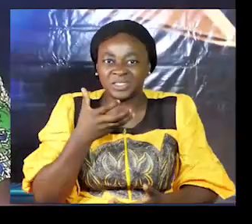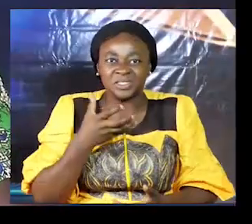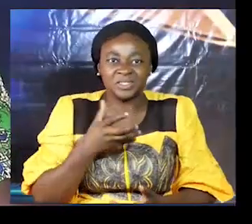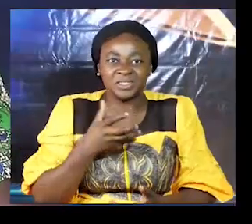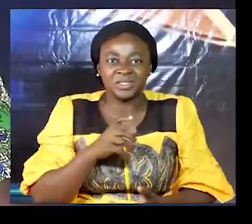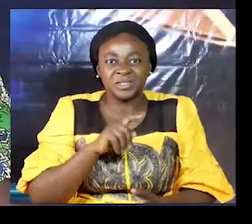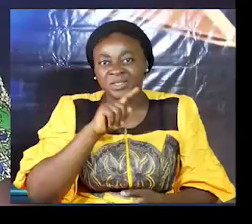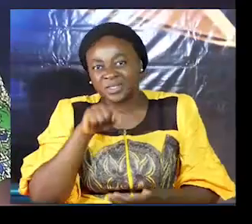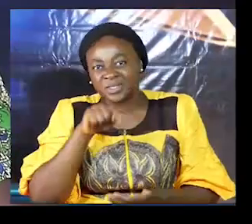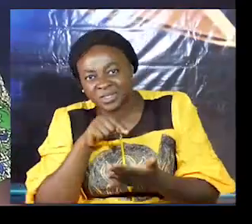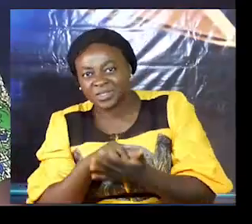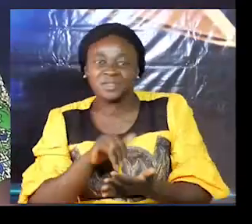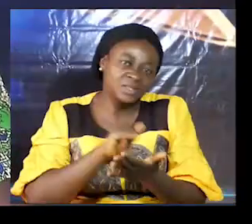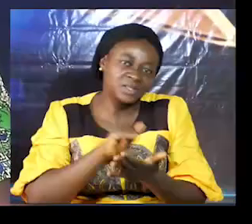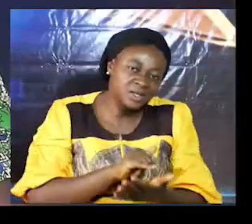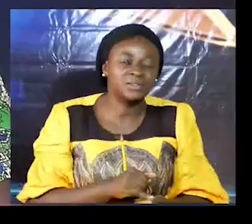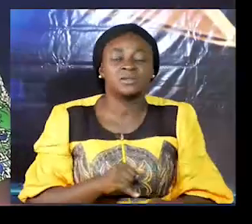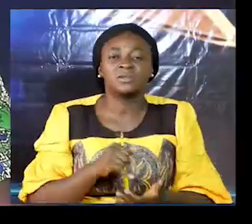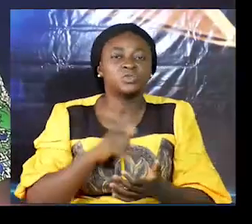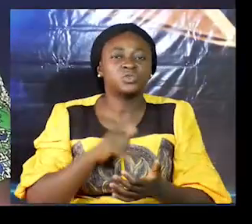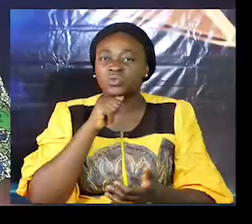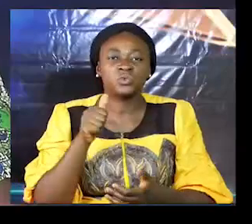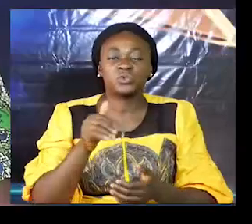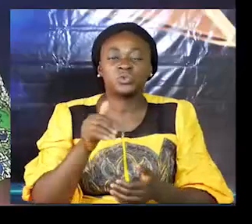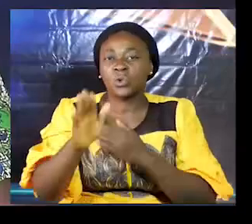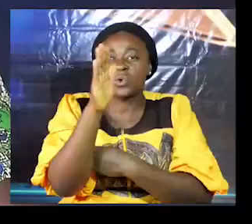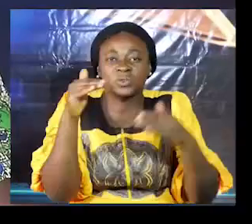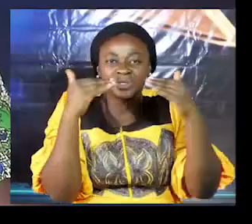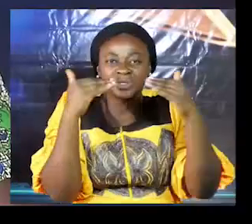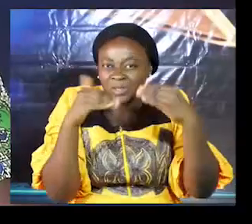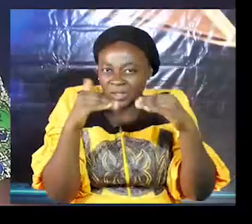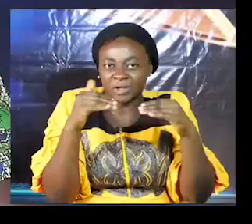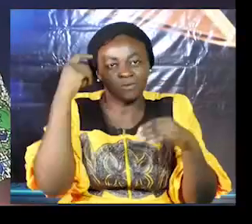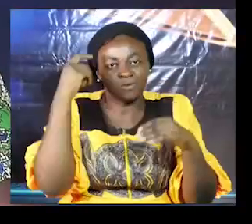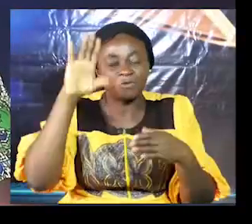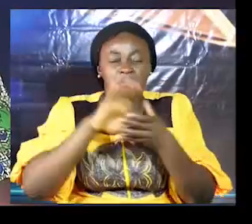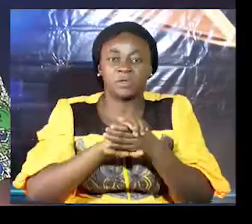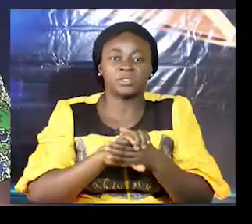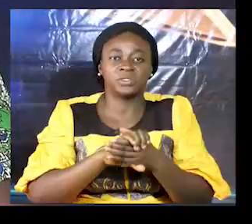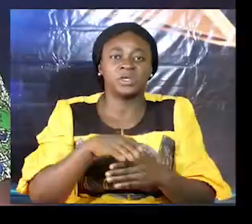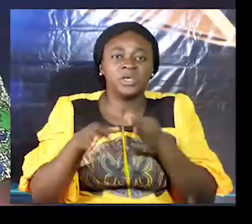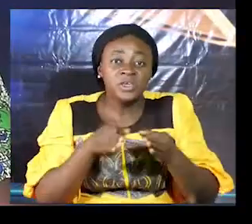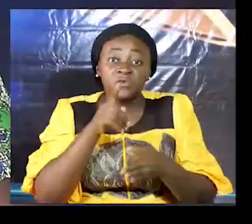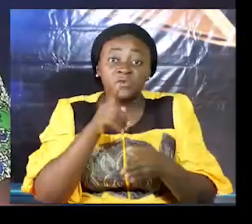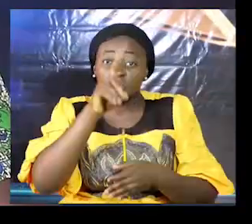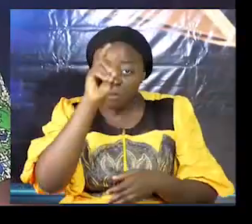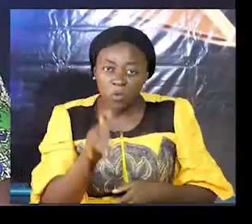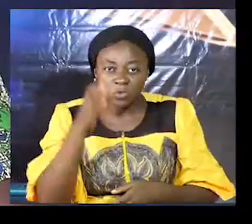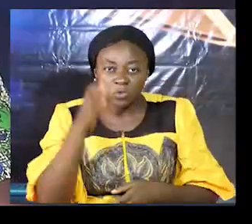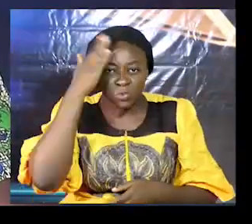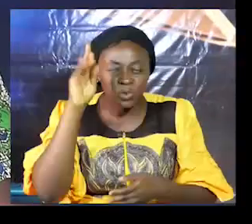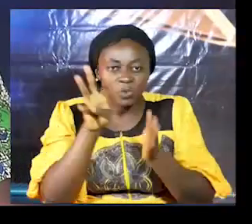saying in marriage. You have to discard all those standards if you must know the will of God for your